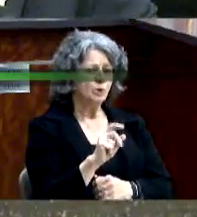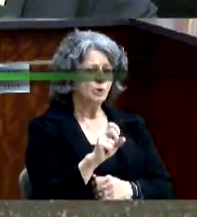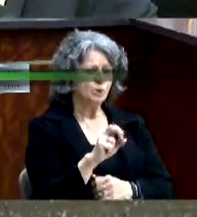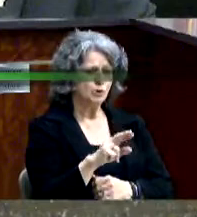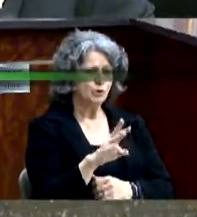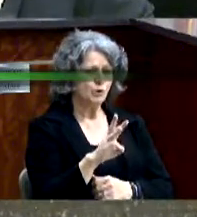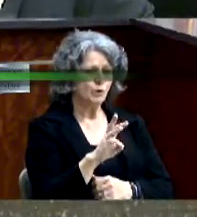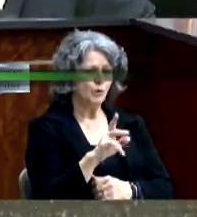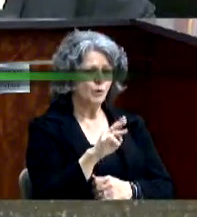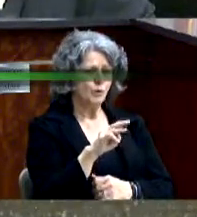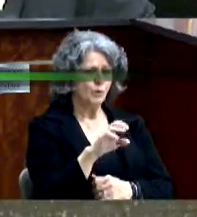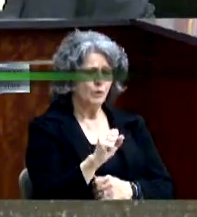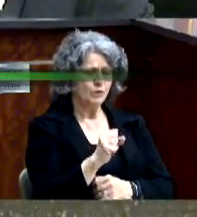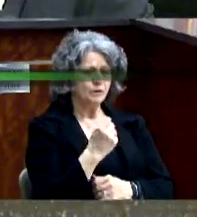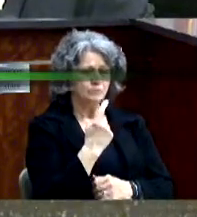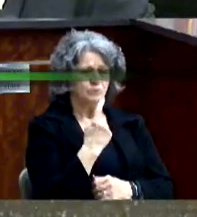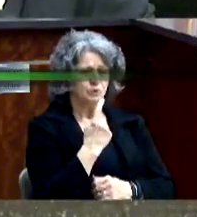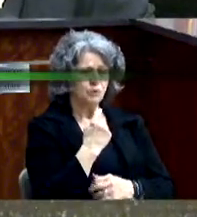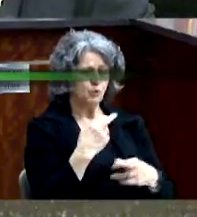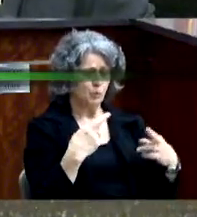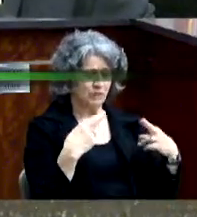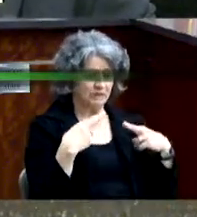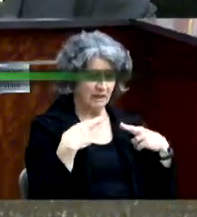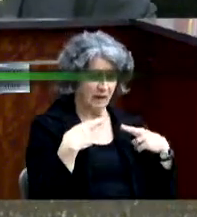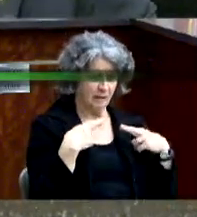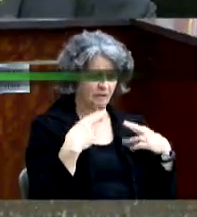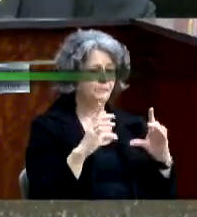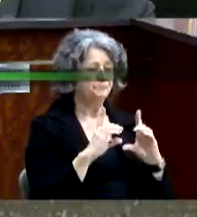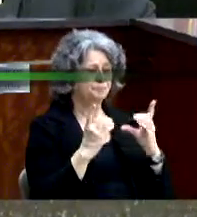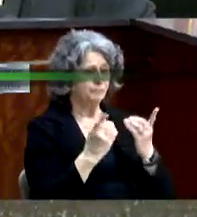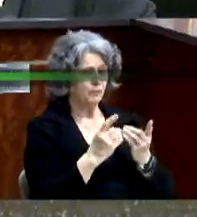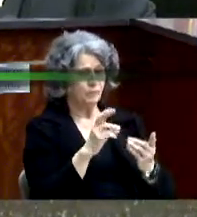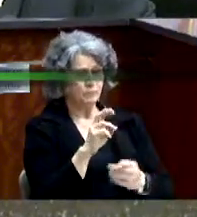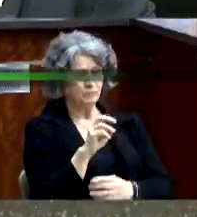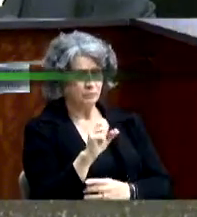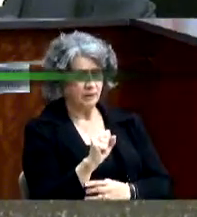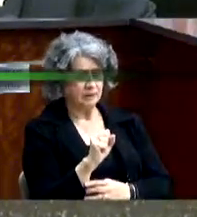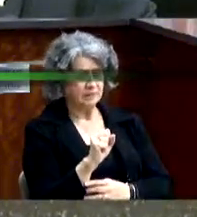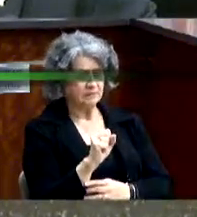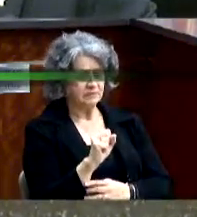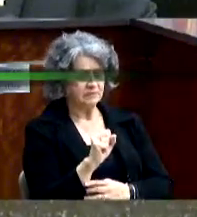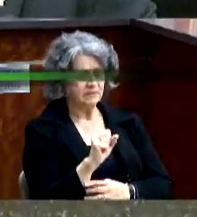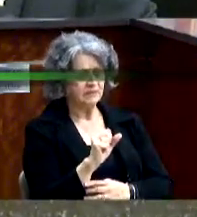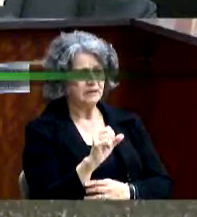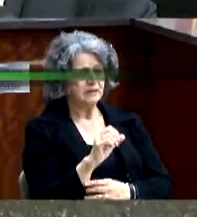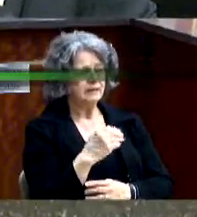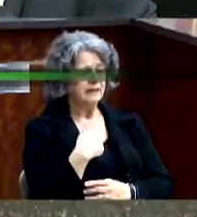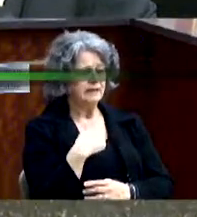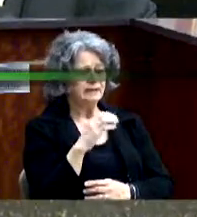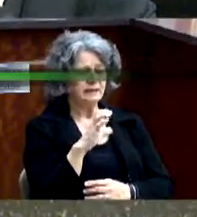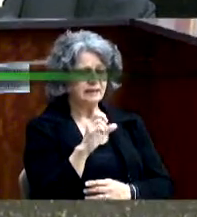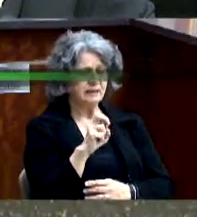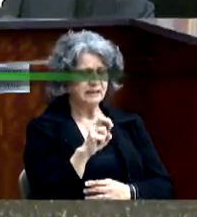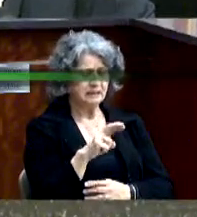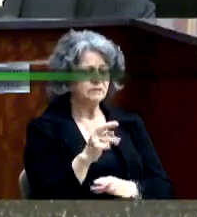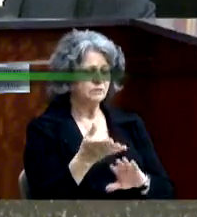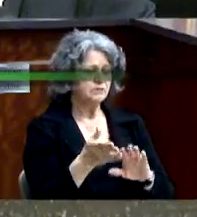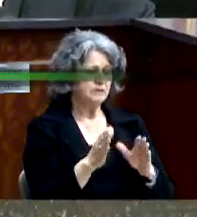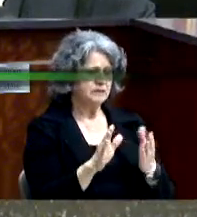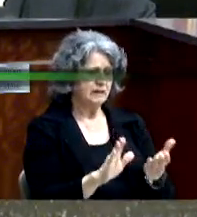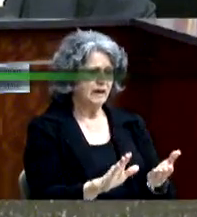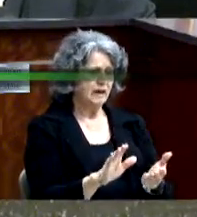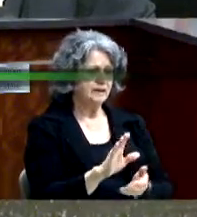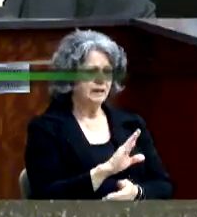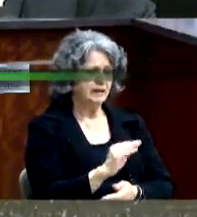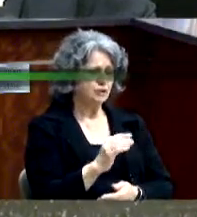be retired from the Park and Recs. Luther lost his battle with cancer, and we were sorry to hear that. As you heard,